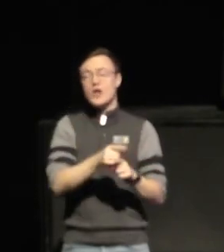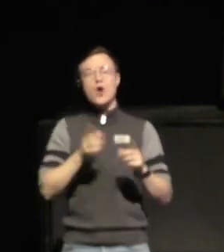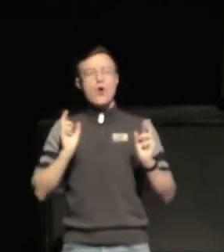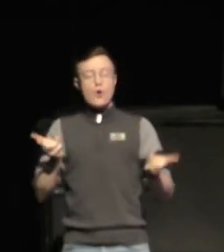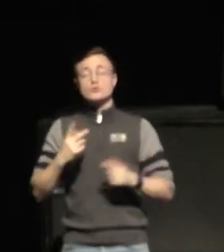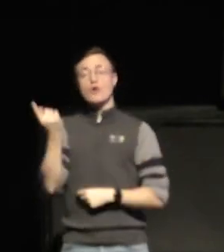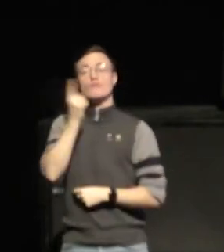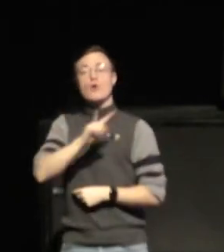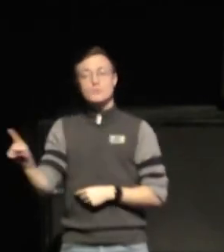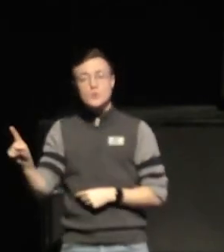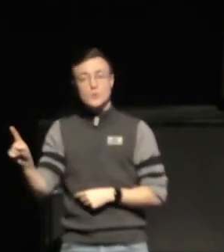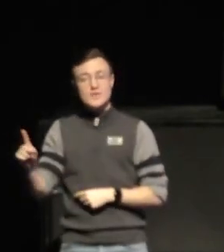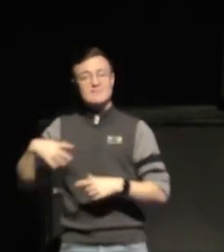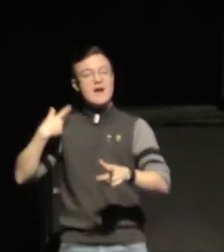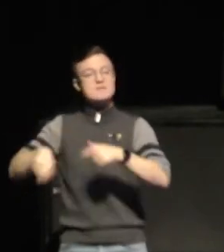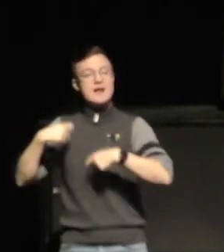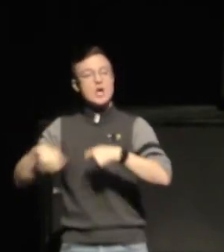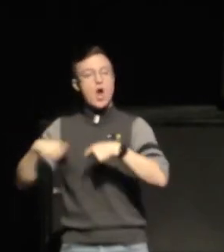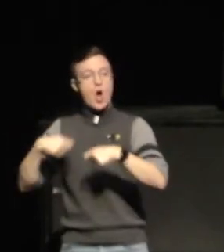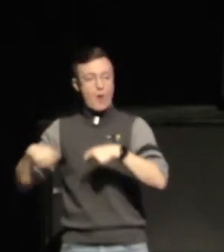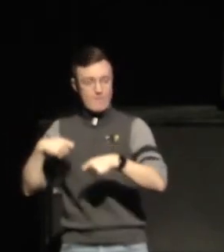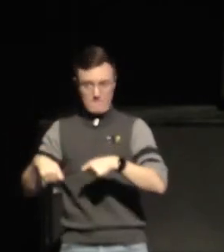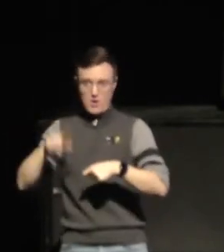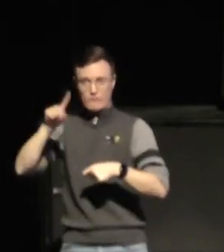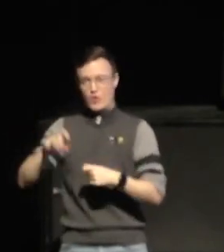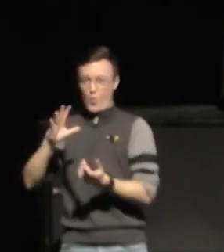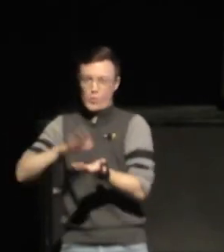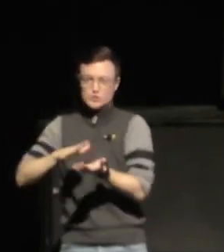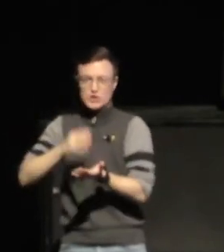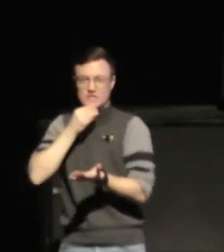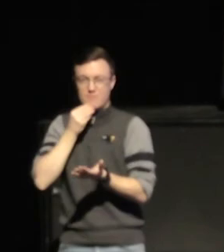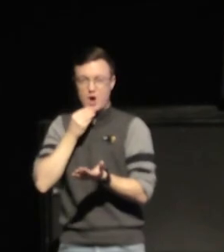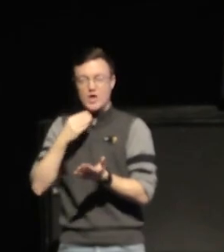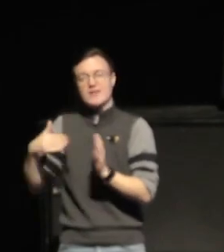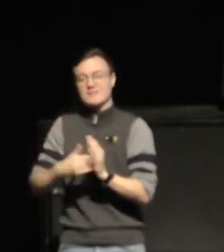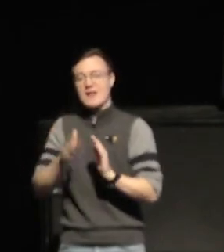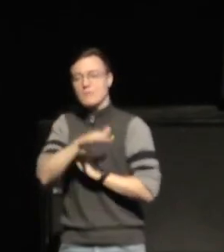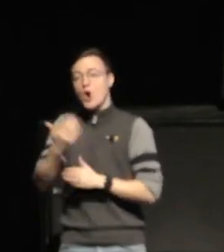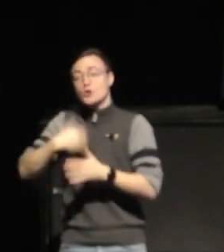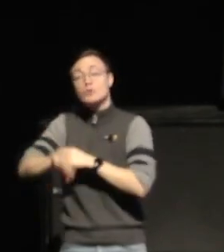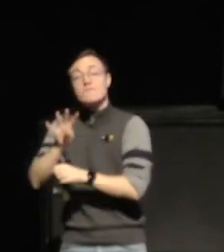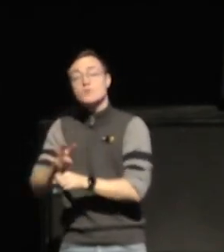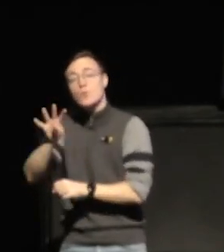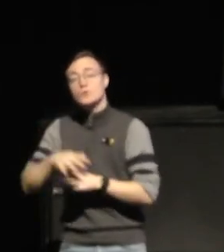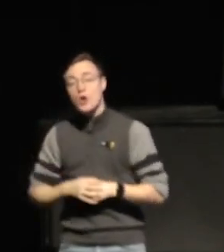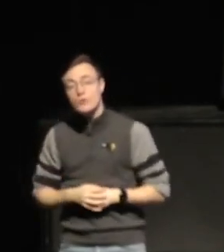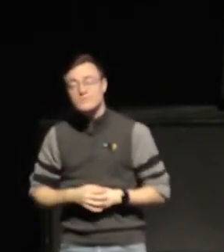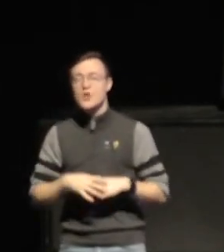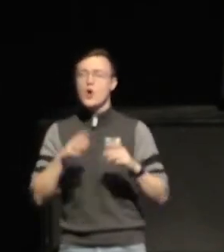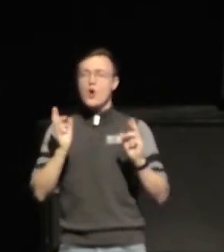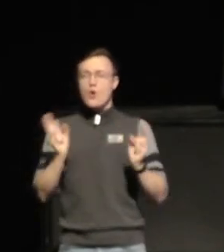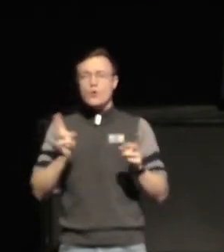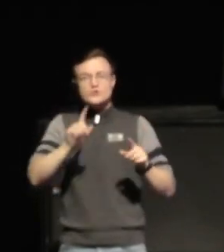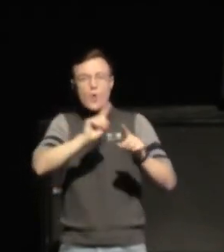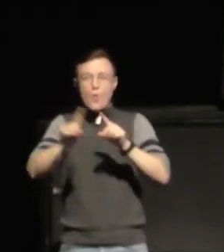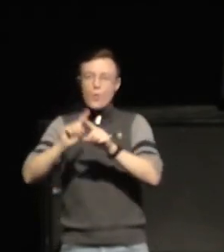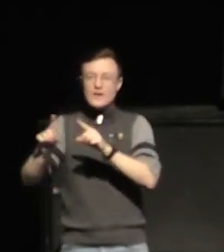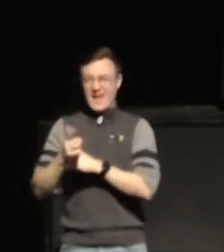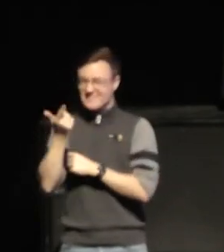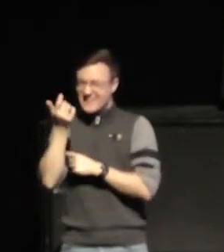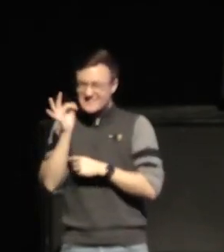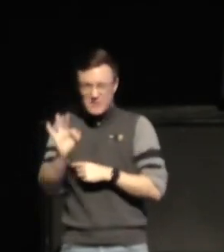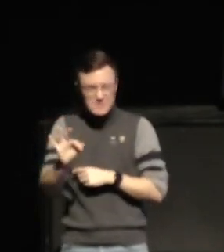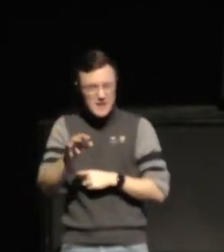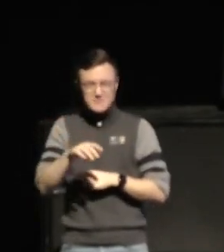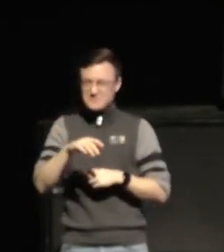for children younger than 14. And they also forbidden different figures that appeal to